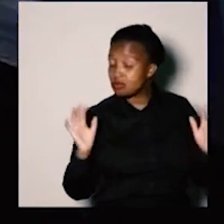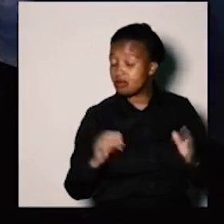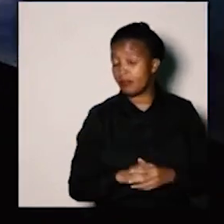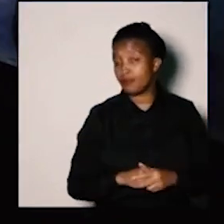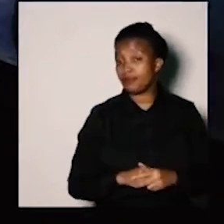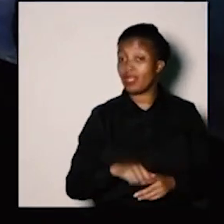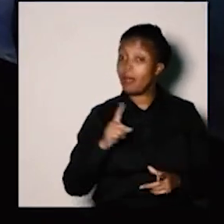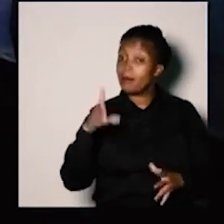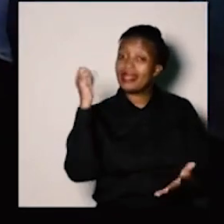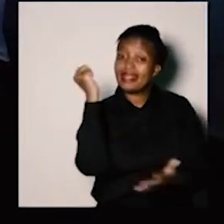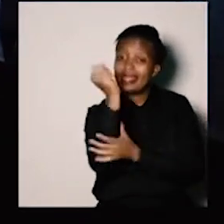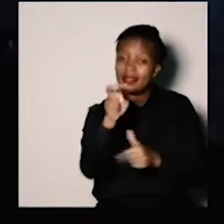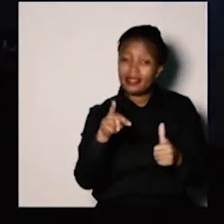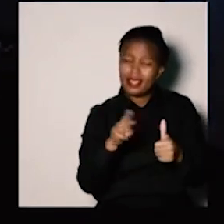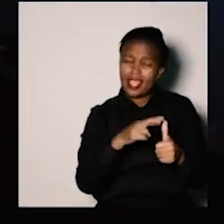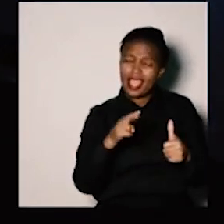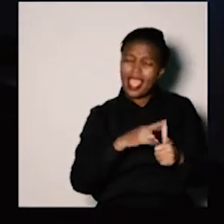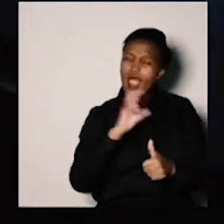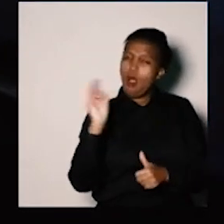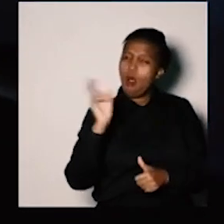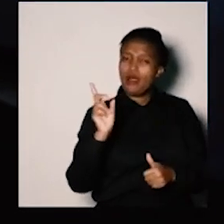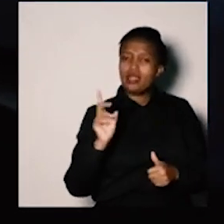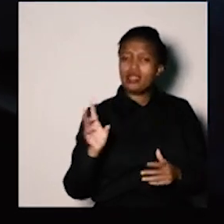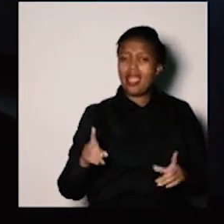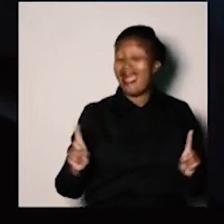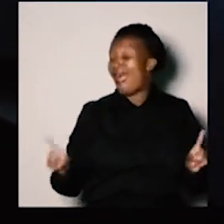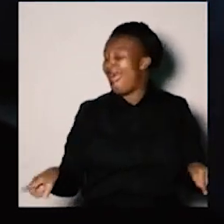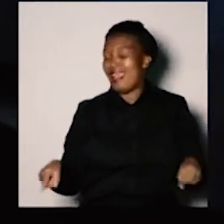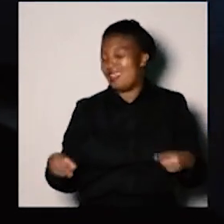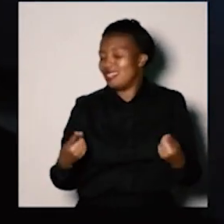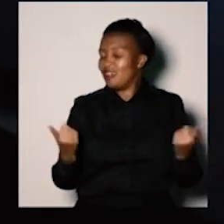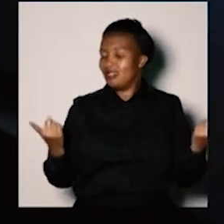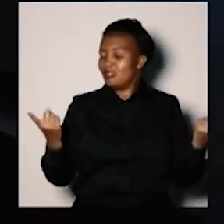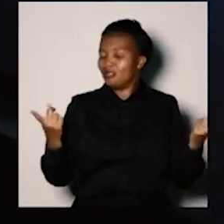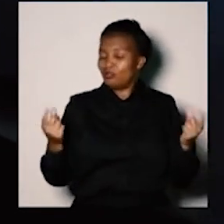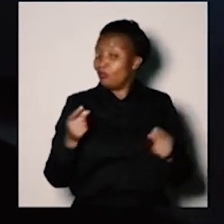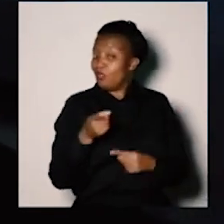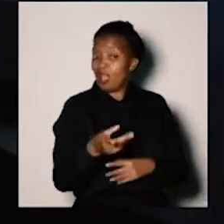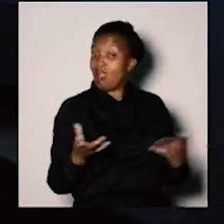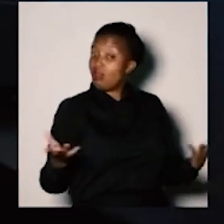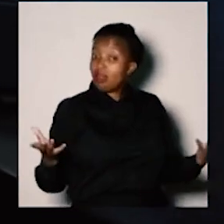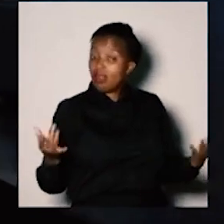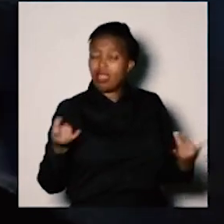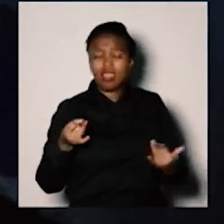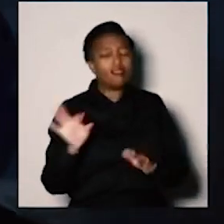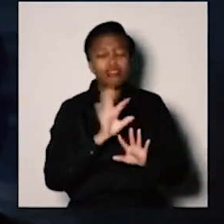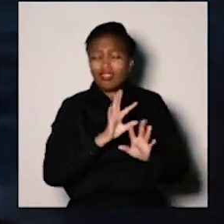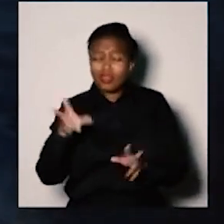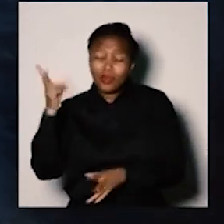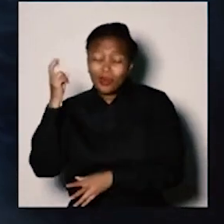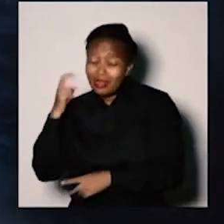But Abraham's response was amazing. He says, they can't send Lazarus. He says, if they don't listen